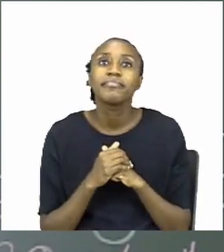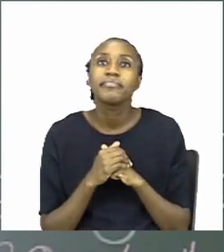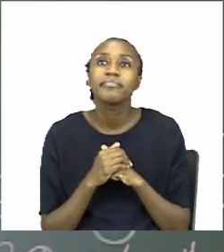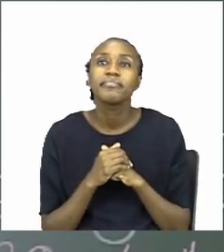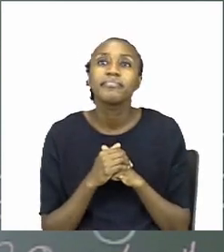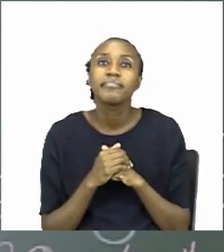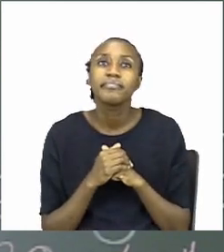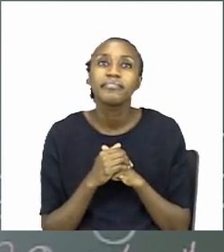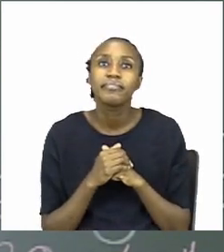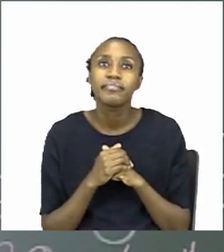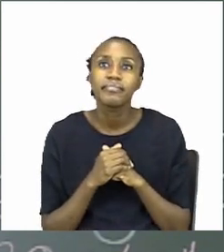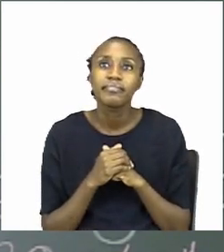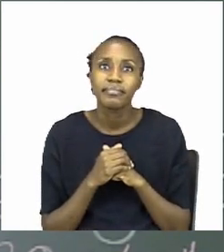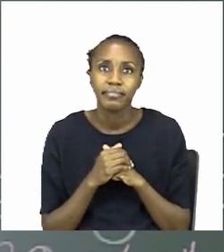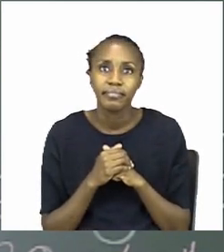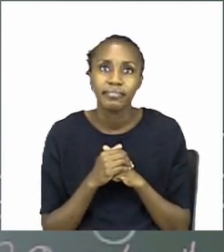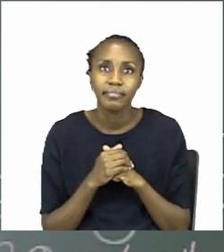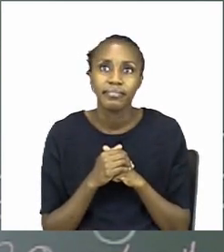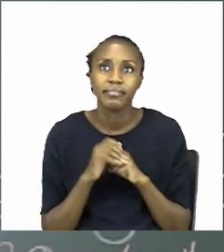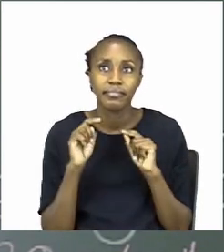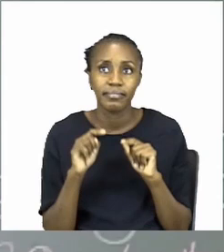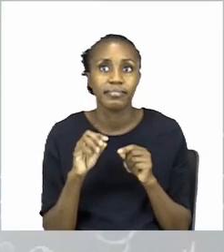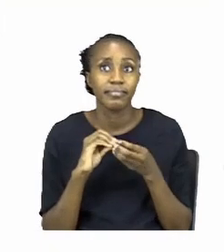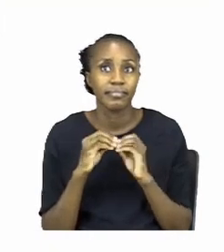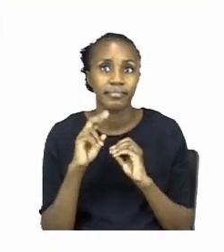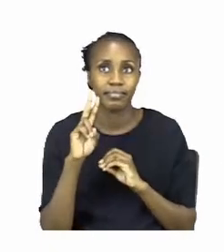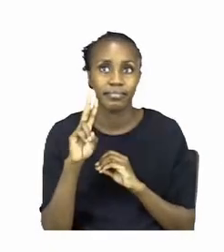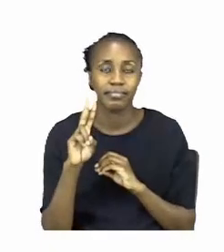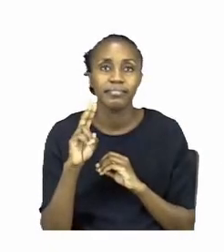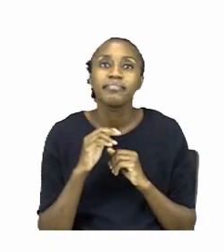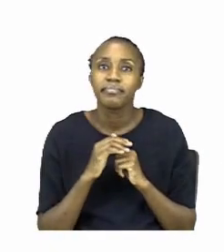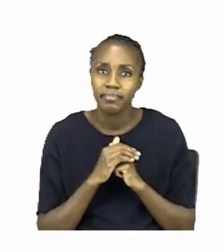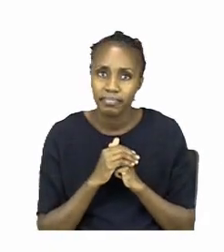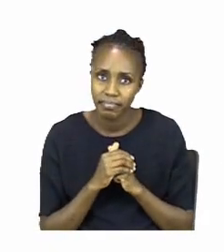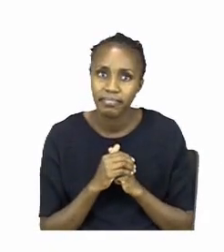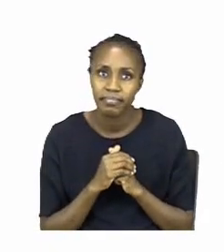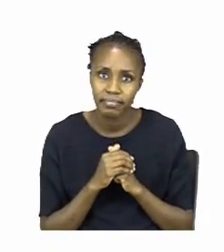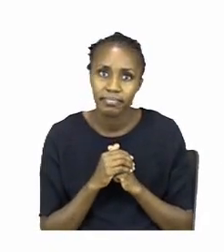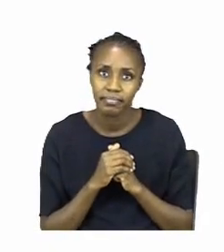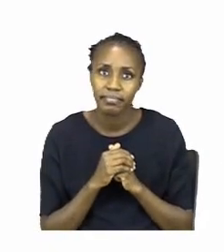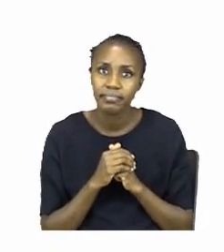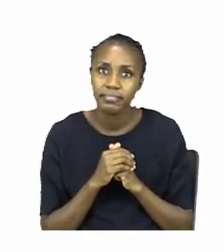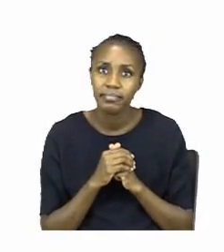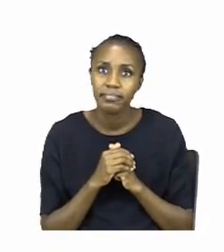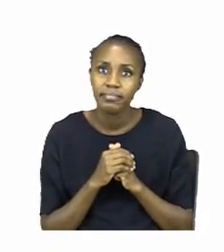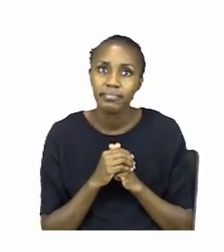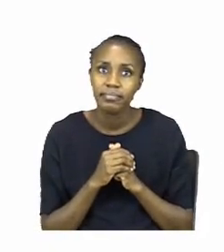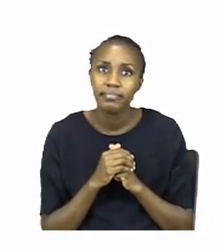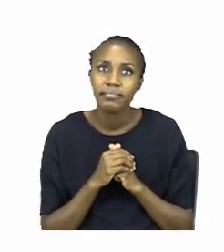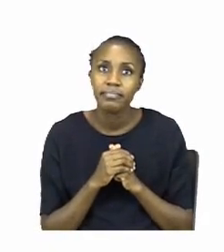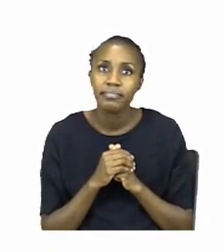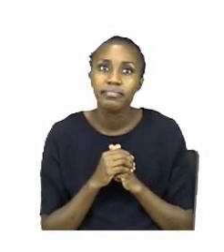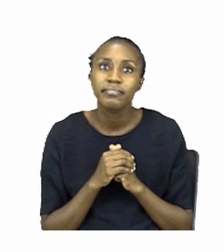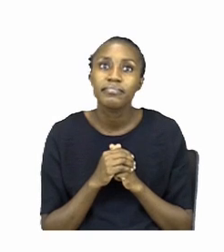with that, let's quickly have a look at number 2. Now on number 2, or at number 2 there, it says you have